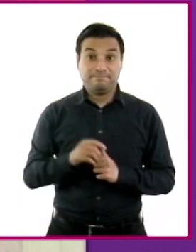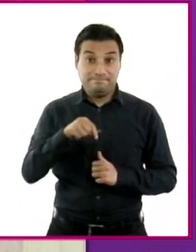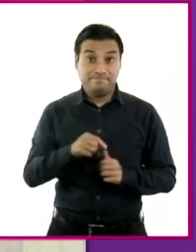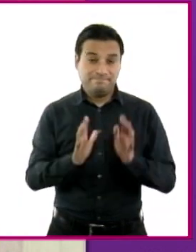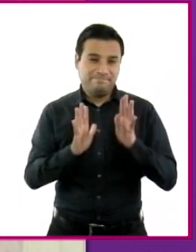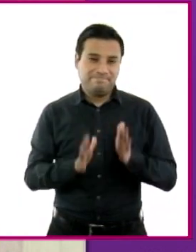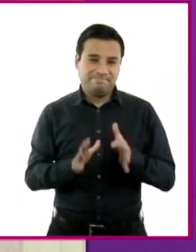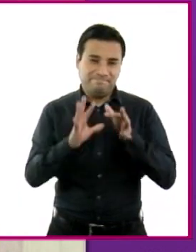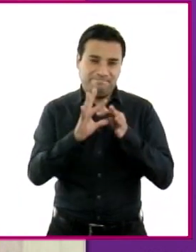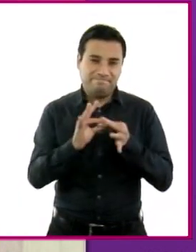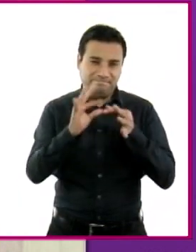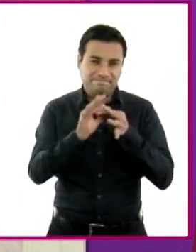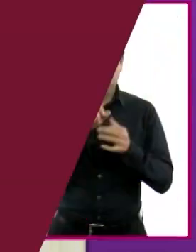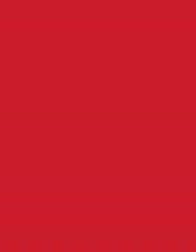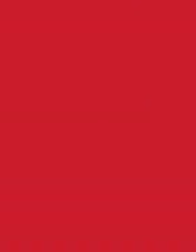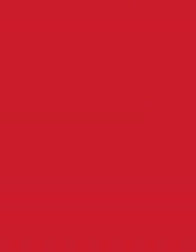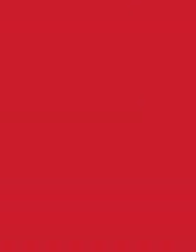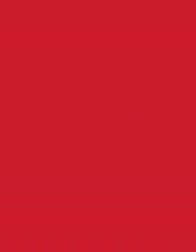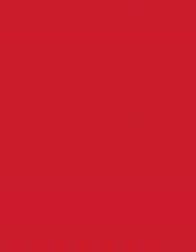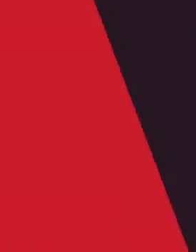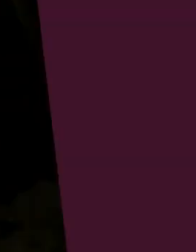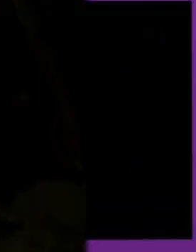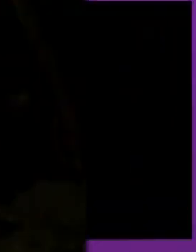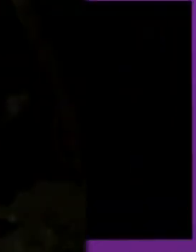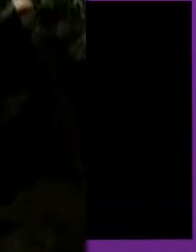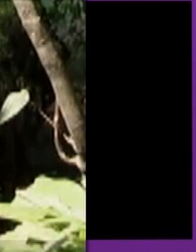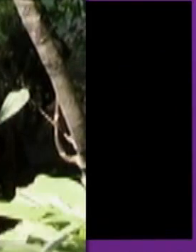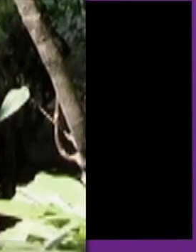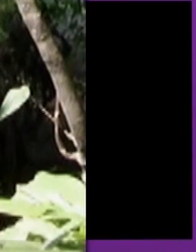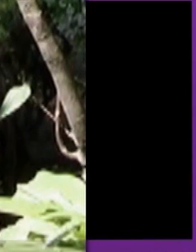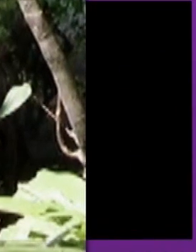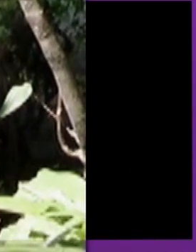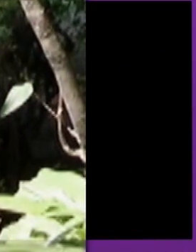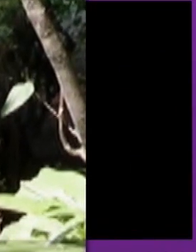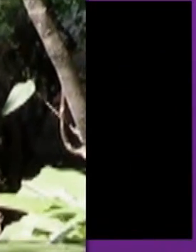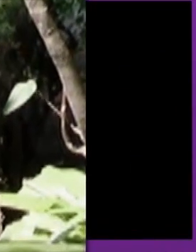se puede utilizar la forma have to.